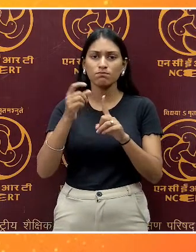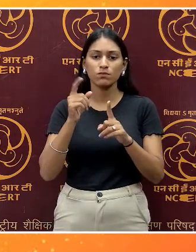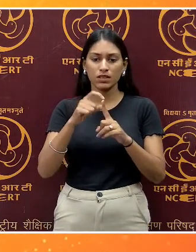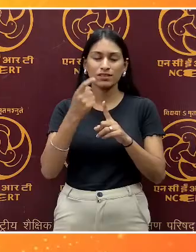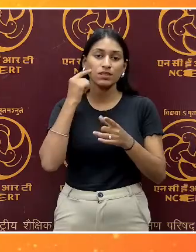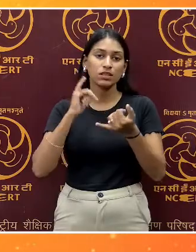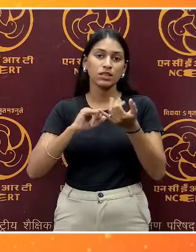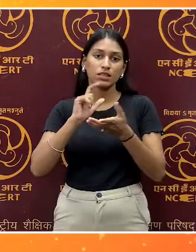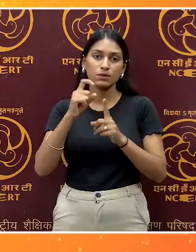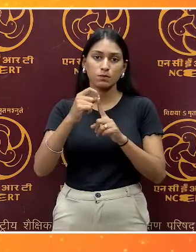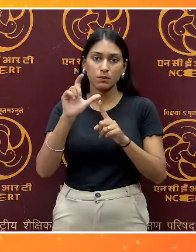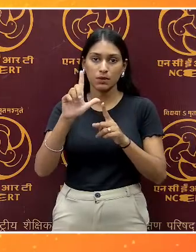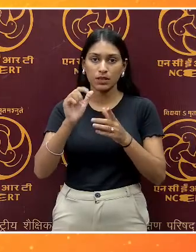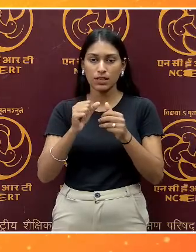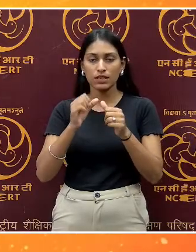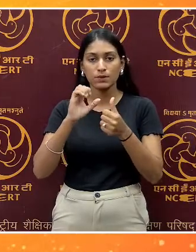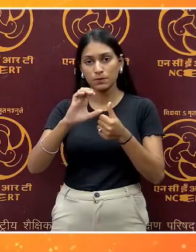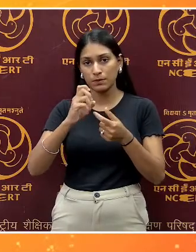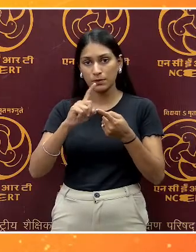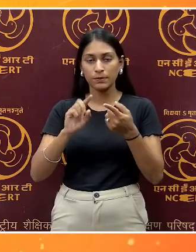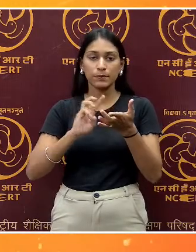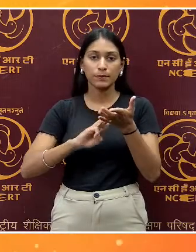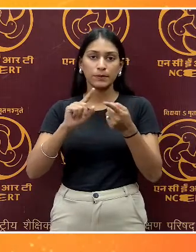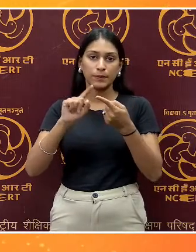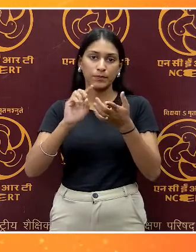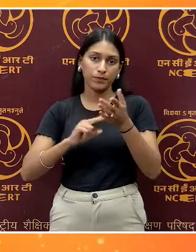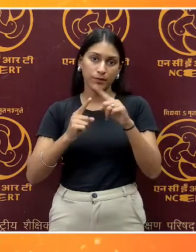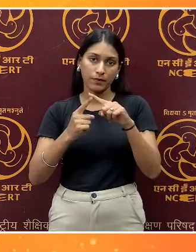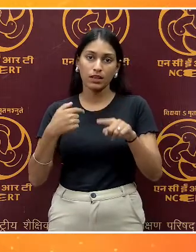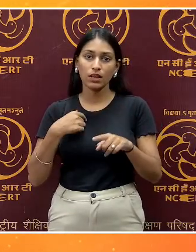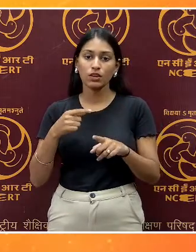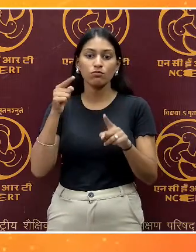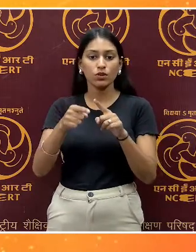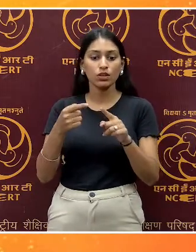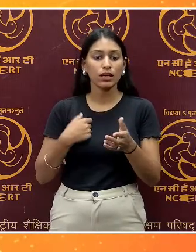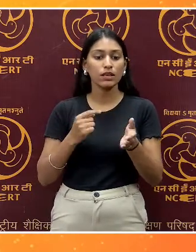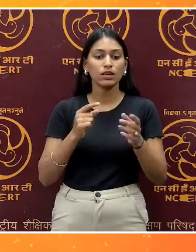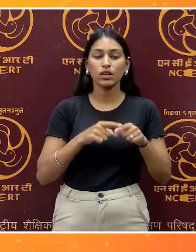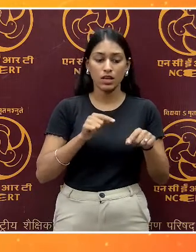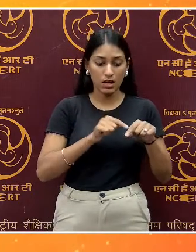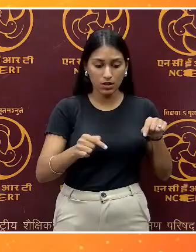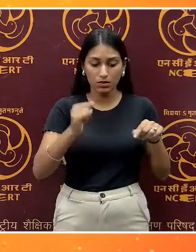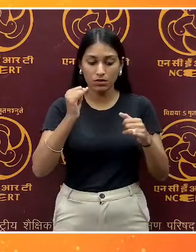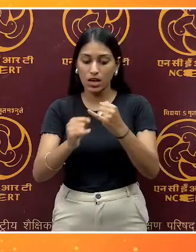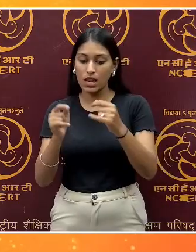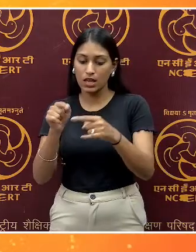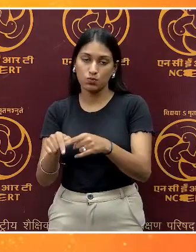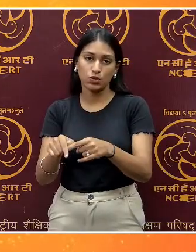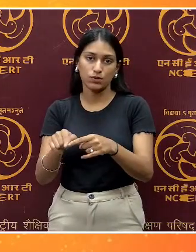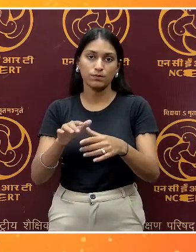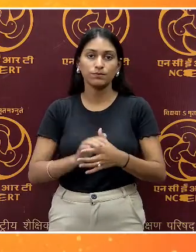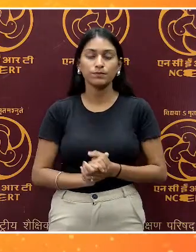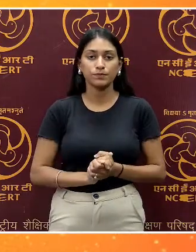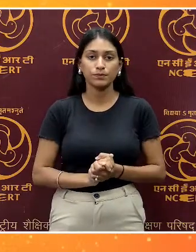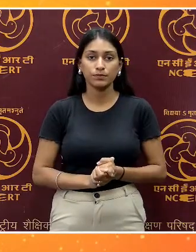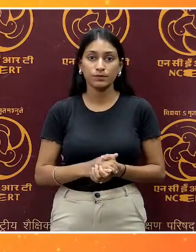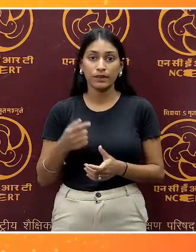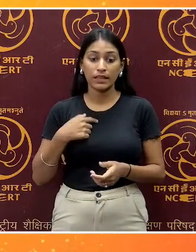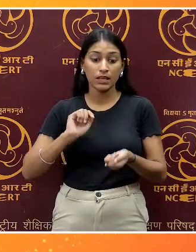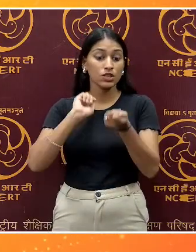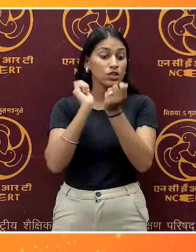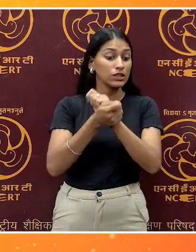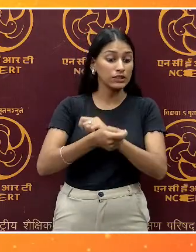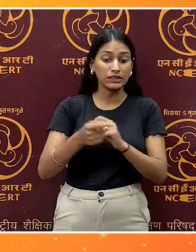S. Position vector is present position and displacement vector is change